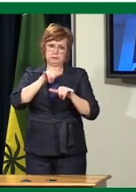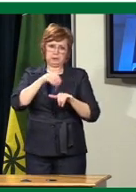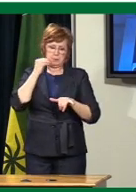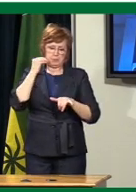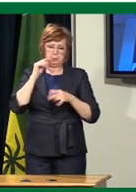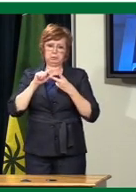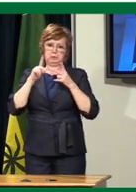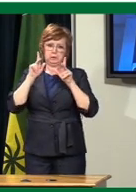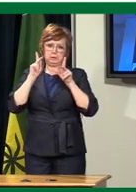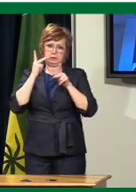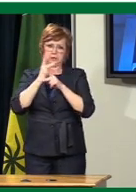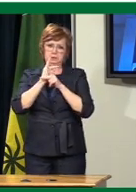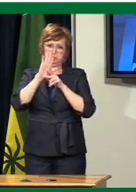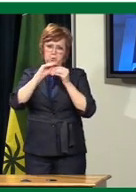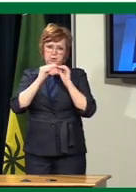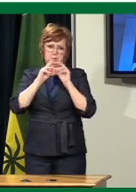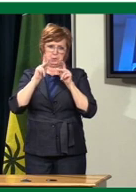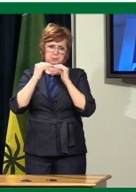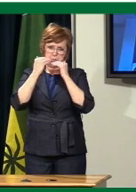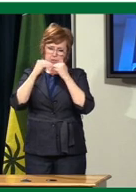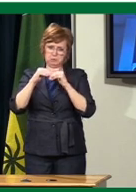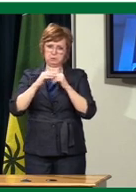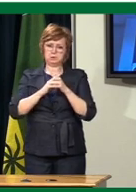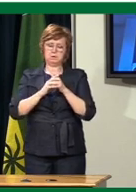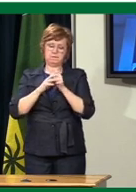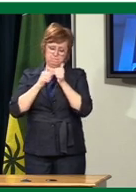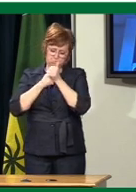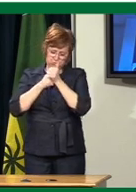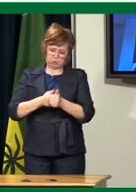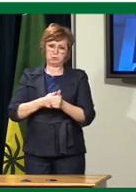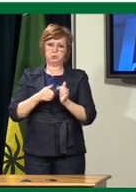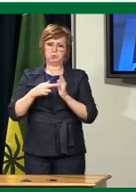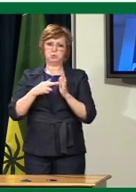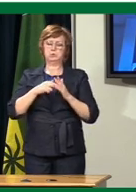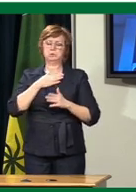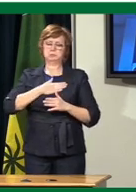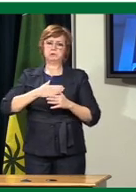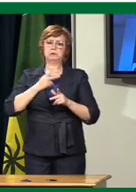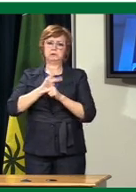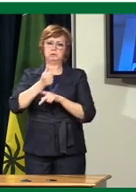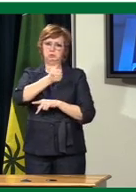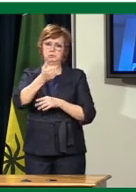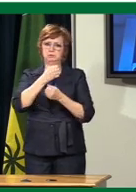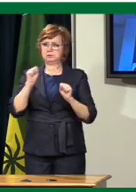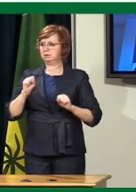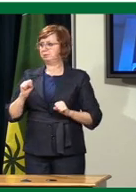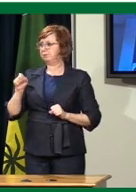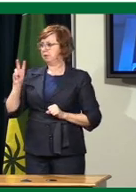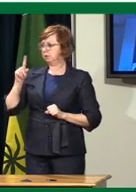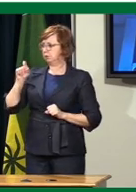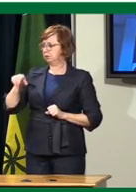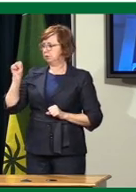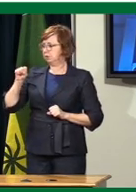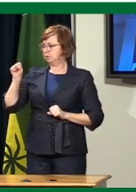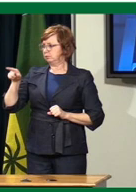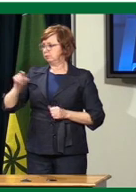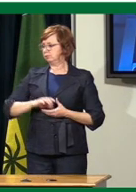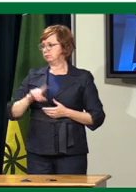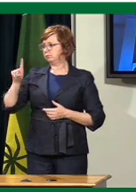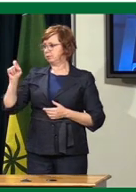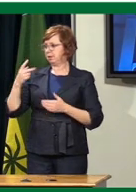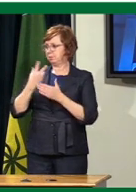and stay as safe as you can by following every single public health measure. Do you have a follow-up? This is